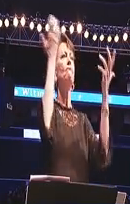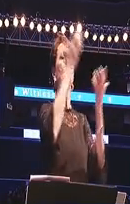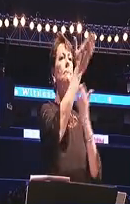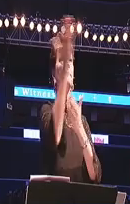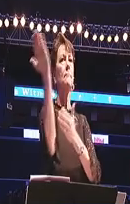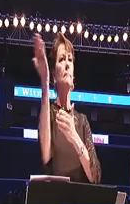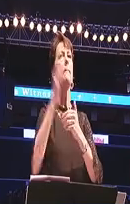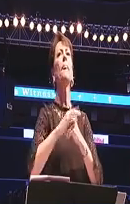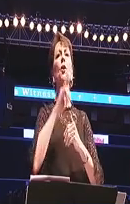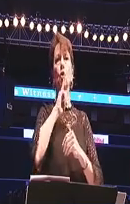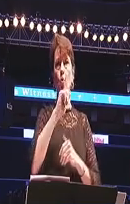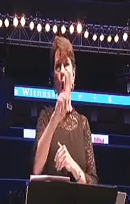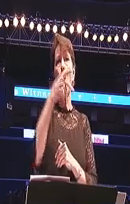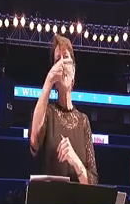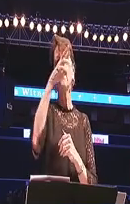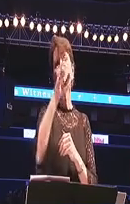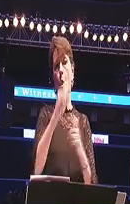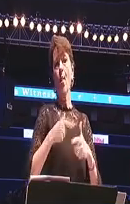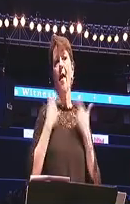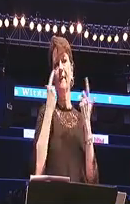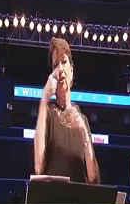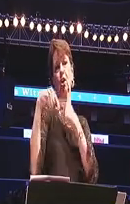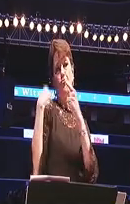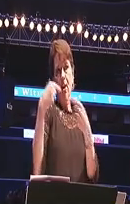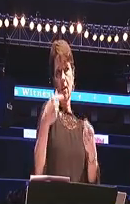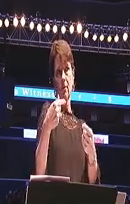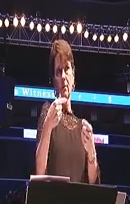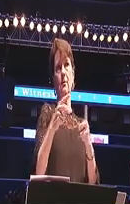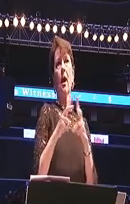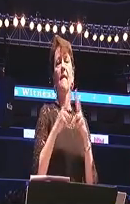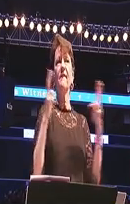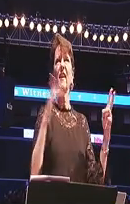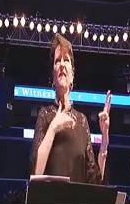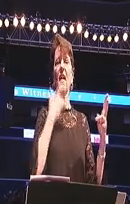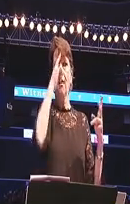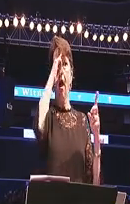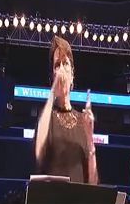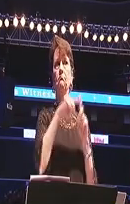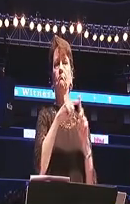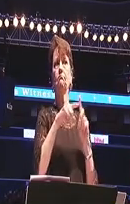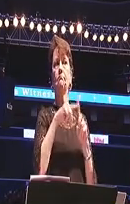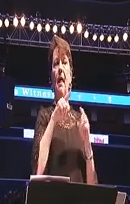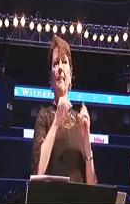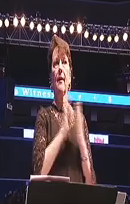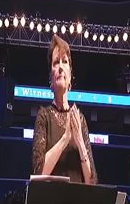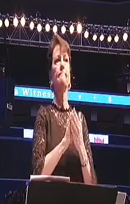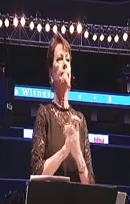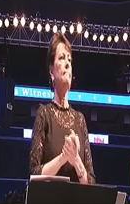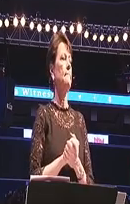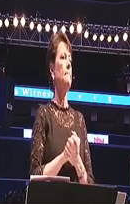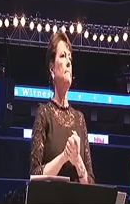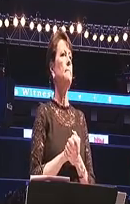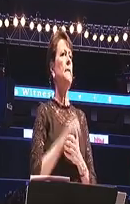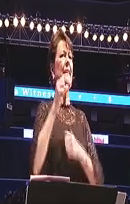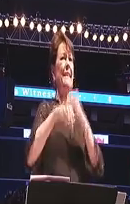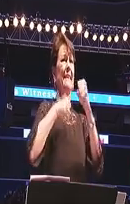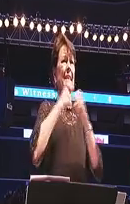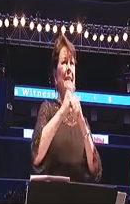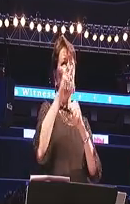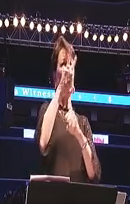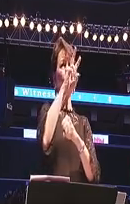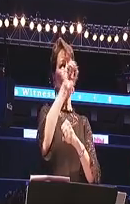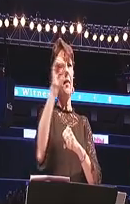You are the pro-life generation, and I'm very encouraged by that. In